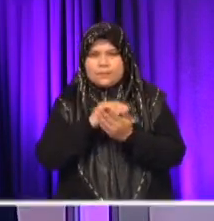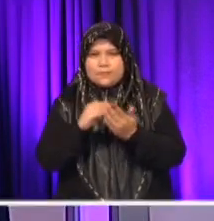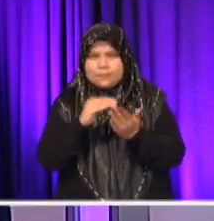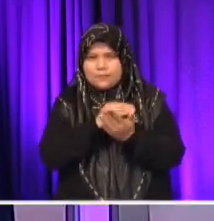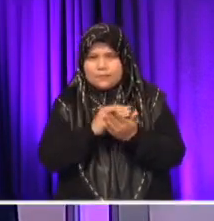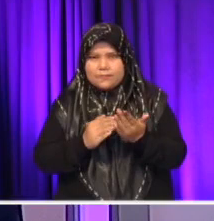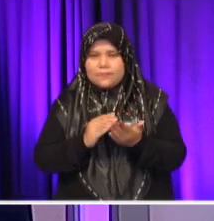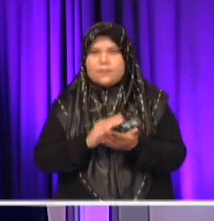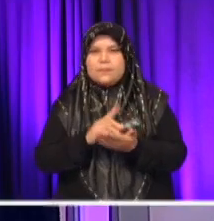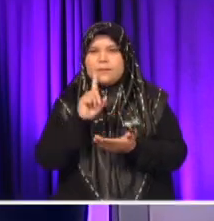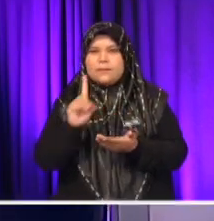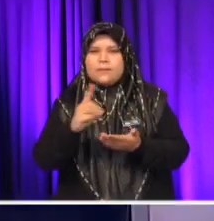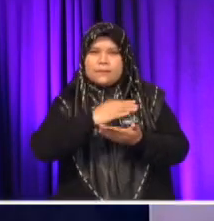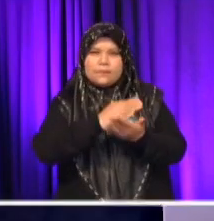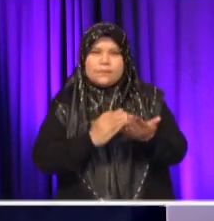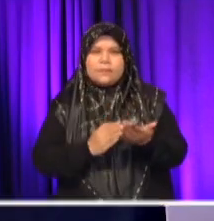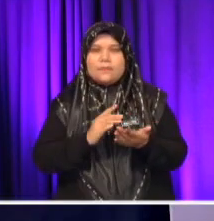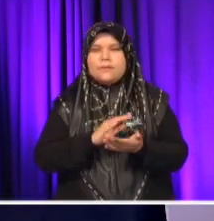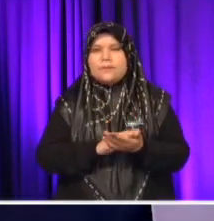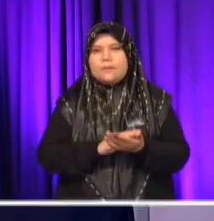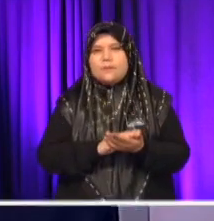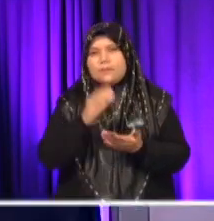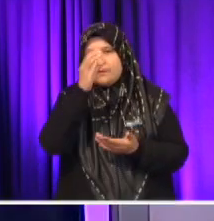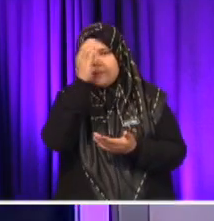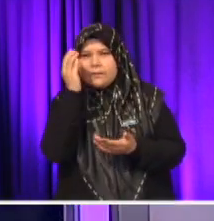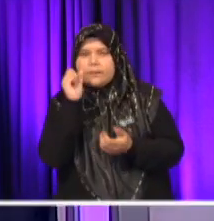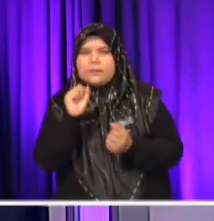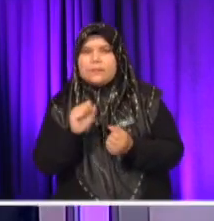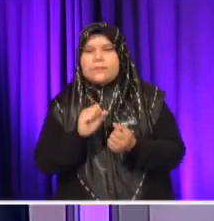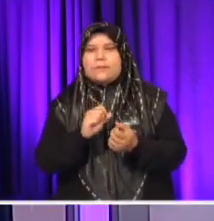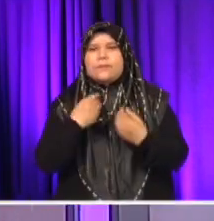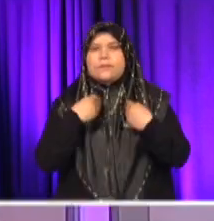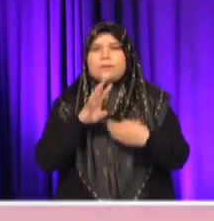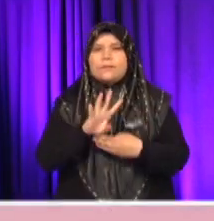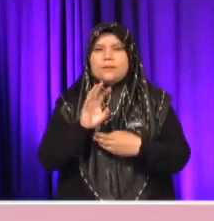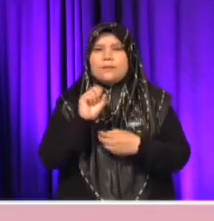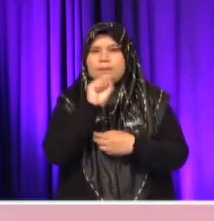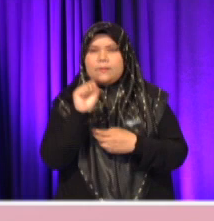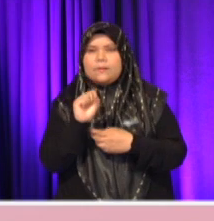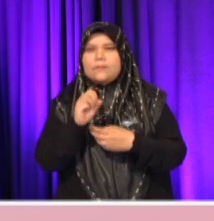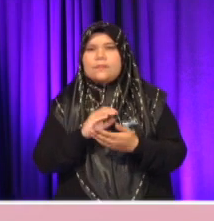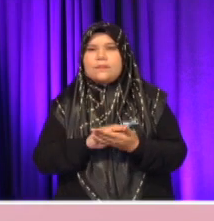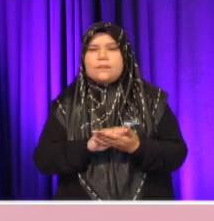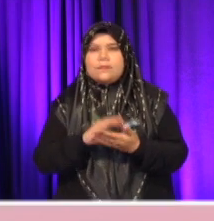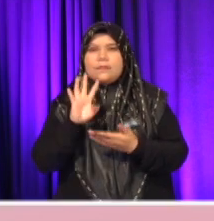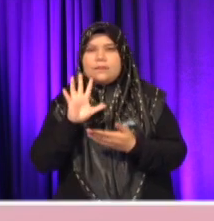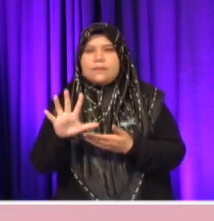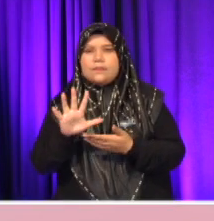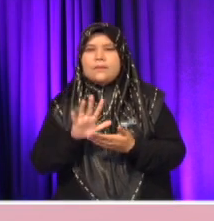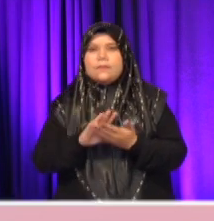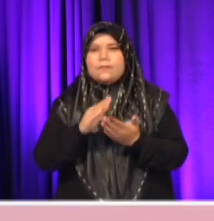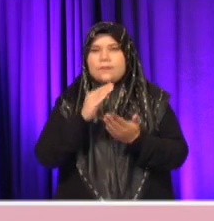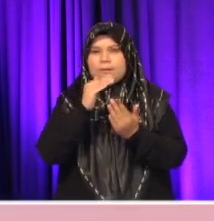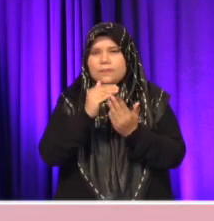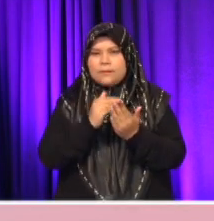is the first part, alright? In the first part, Chris, we've got 5 questions, and these questions are based on 5 short texts,